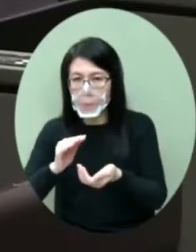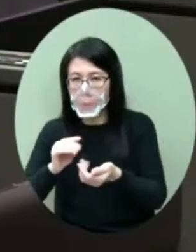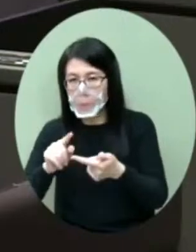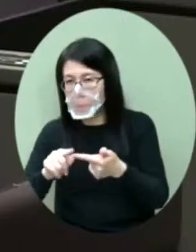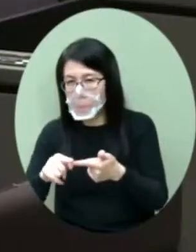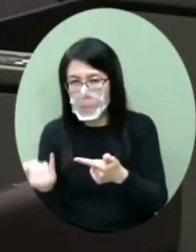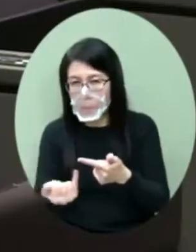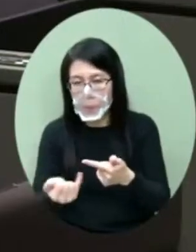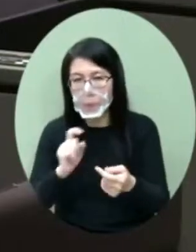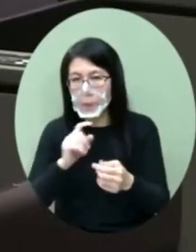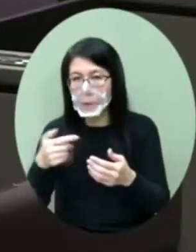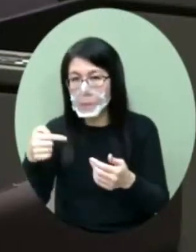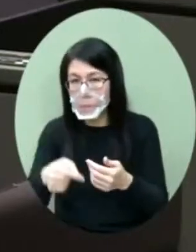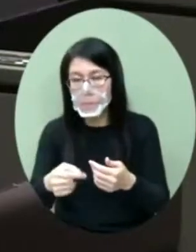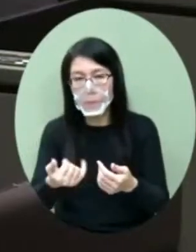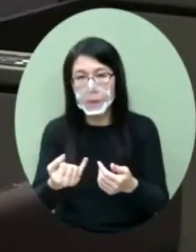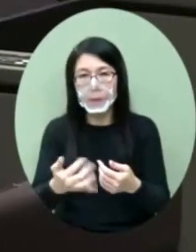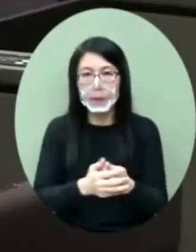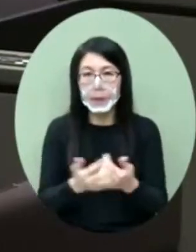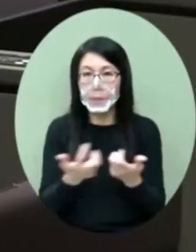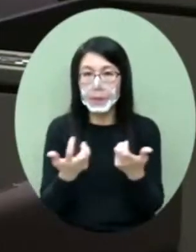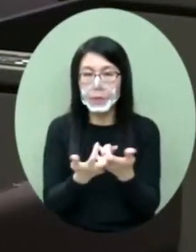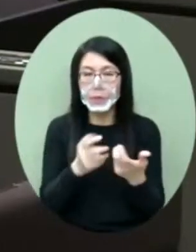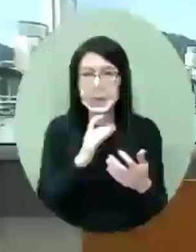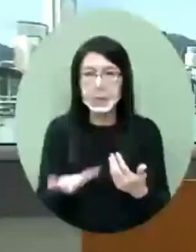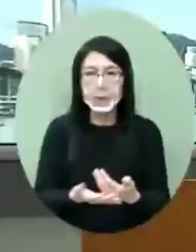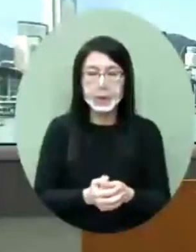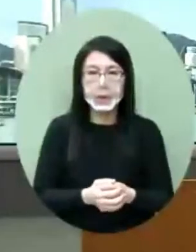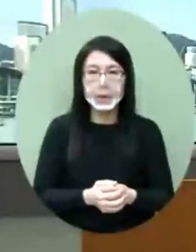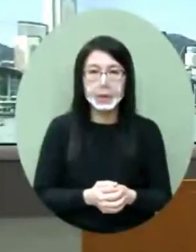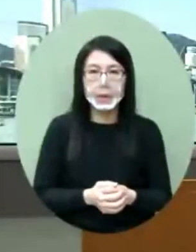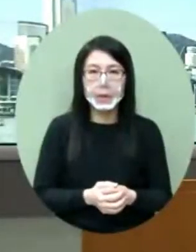Do you have any kind of reports or statistics?